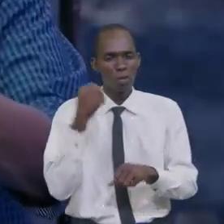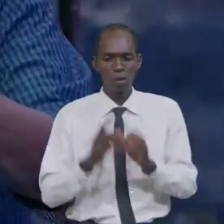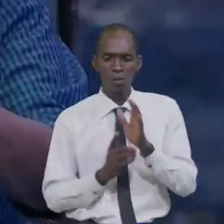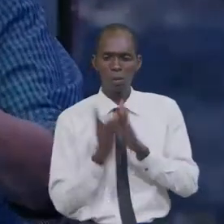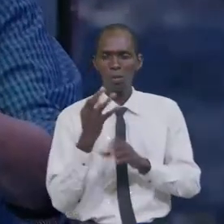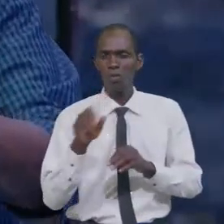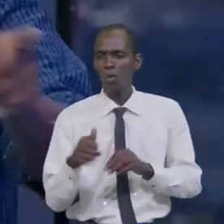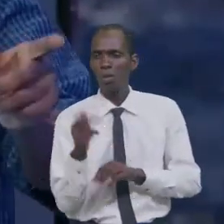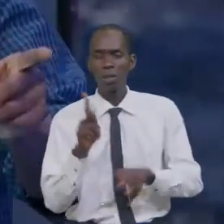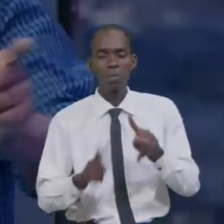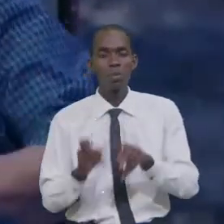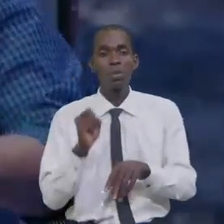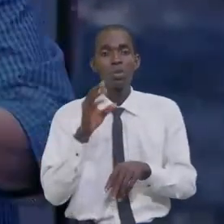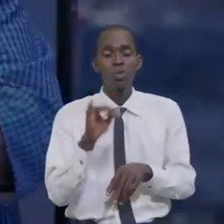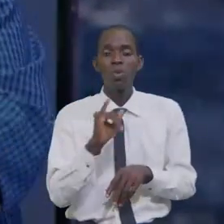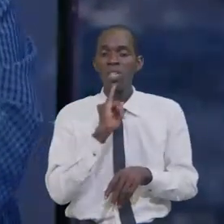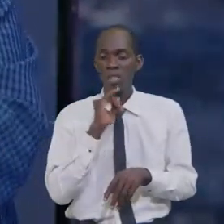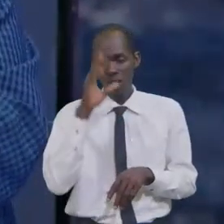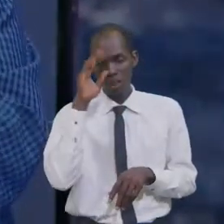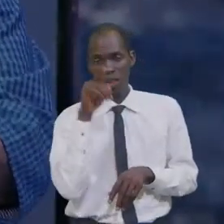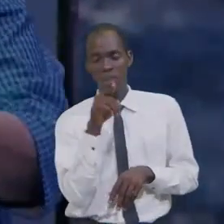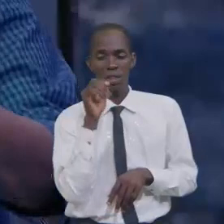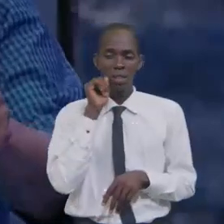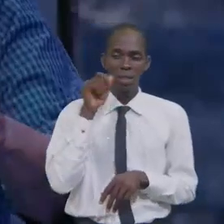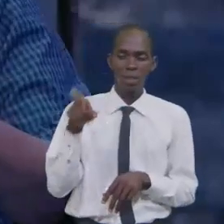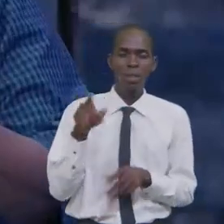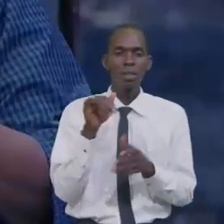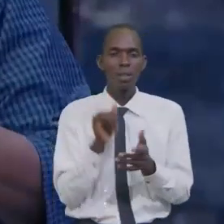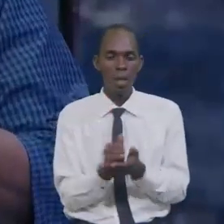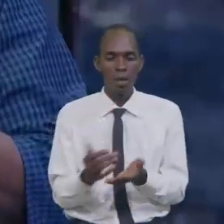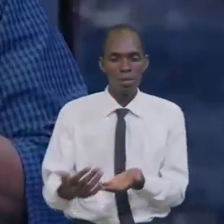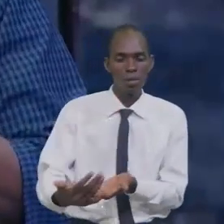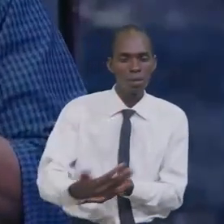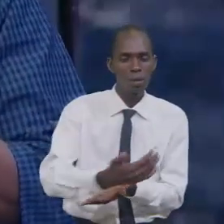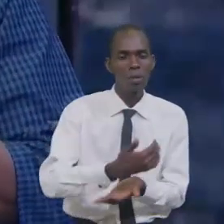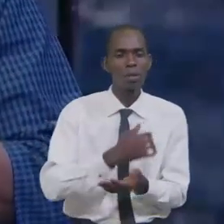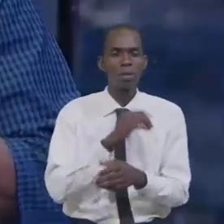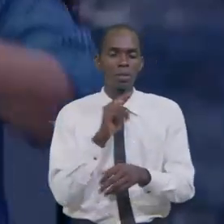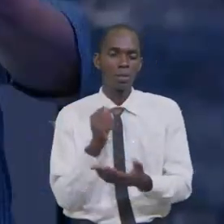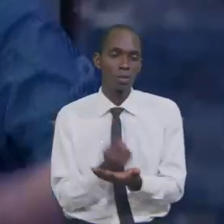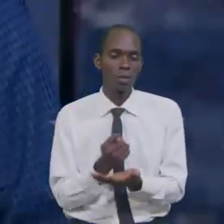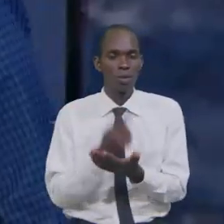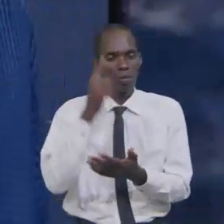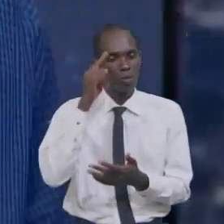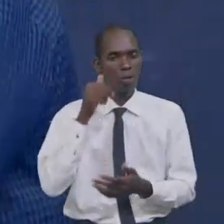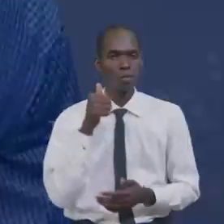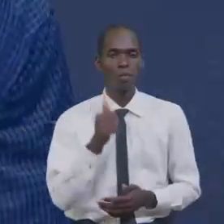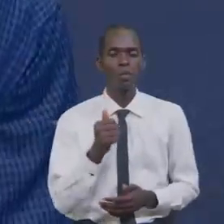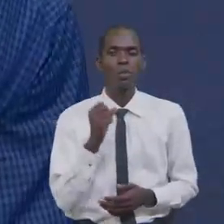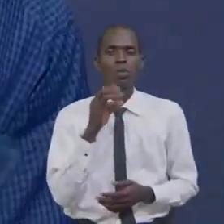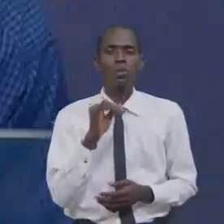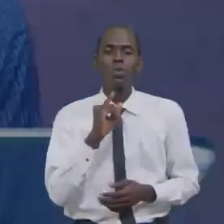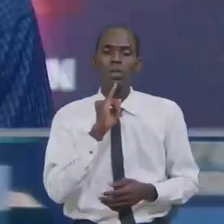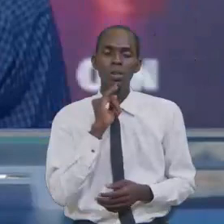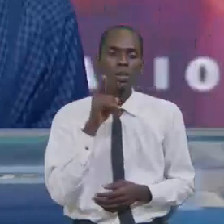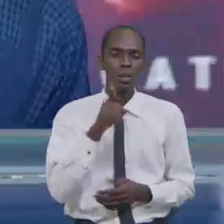So is he, so is she that layeth up treasure for himself. So is he that